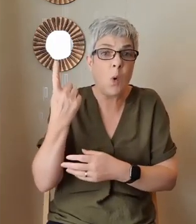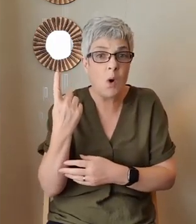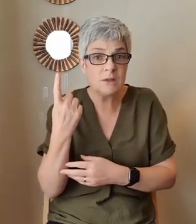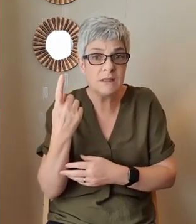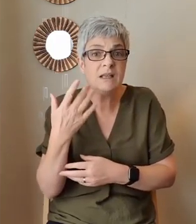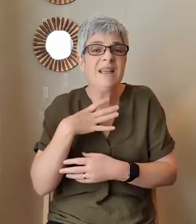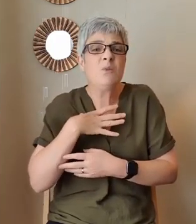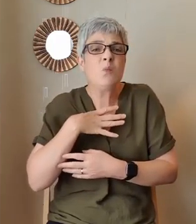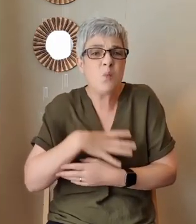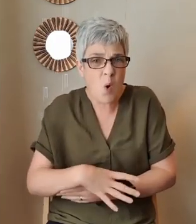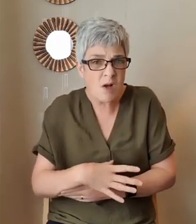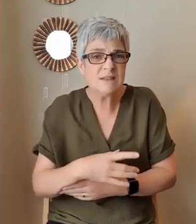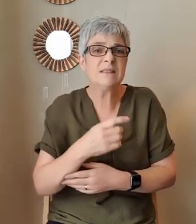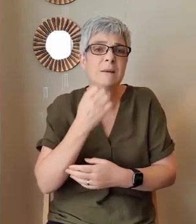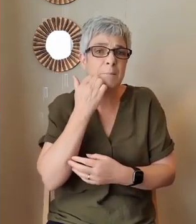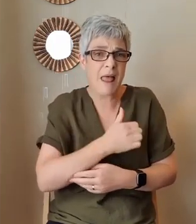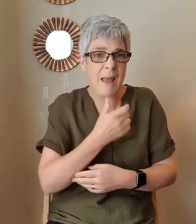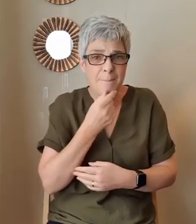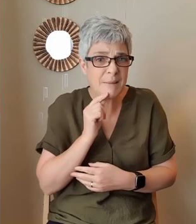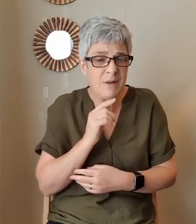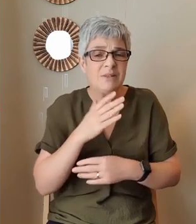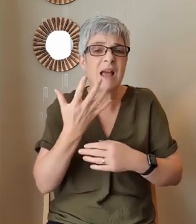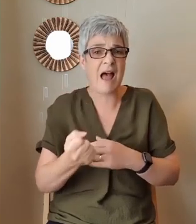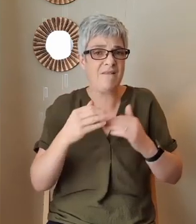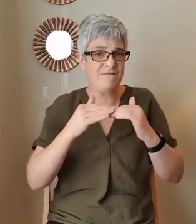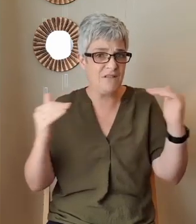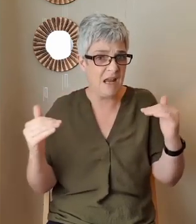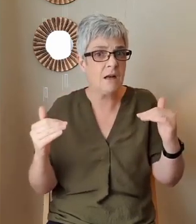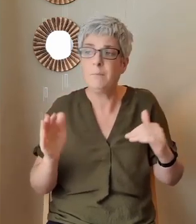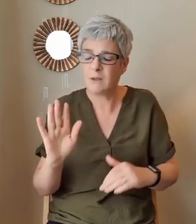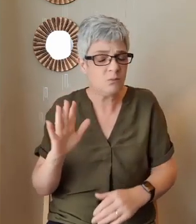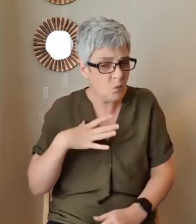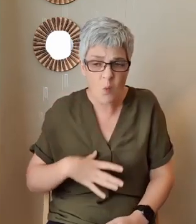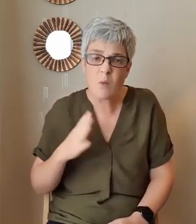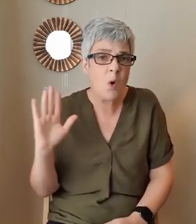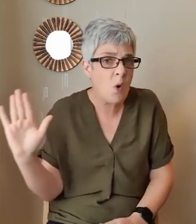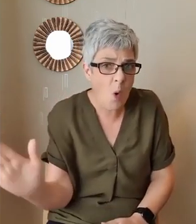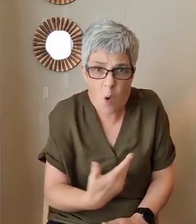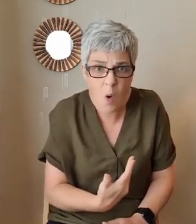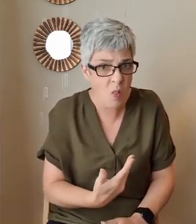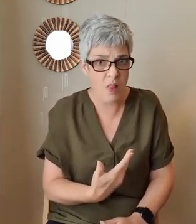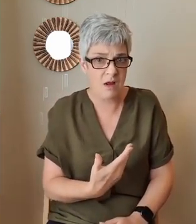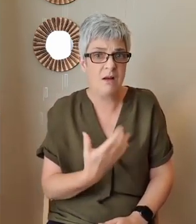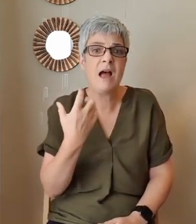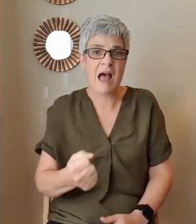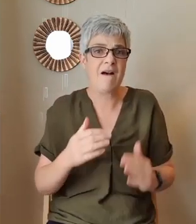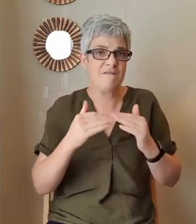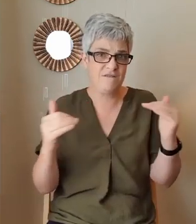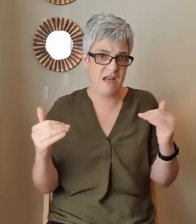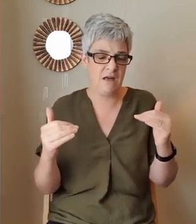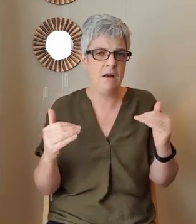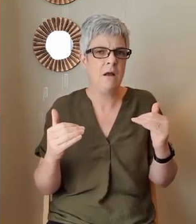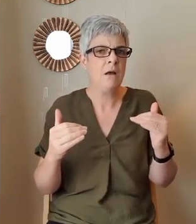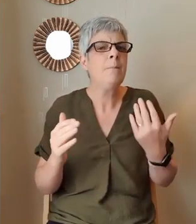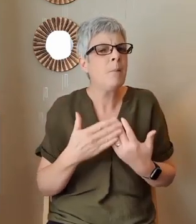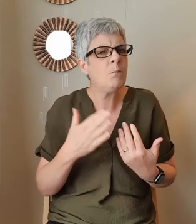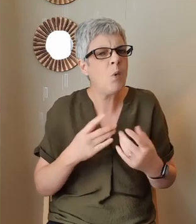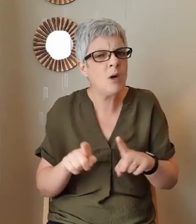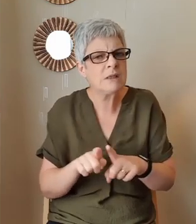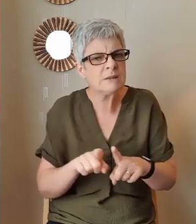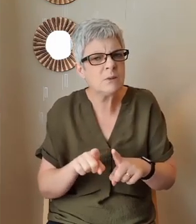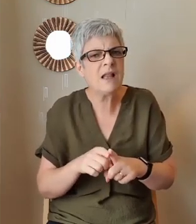longs for them to be given a fair deal. He longs for all people to be given a fair deal. But more than that,